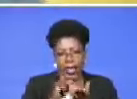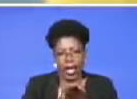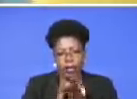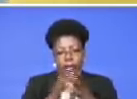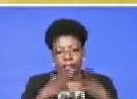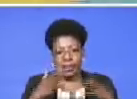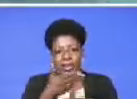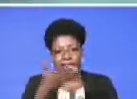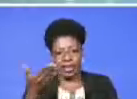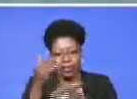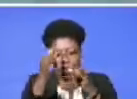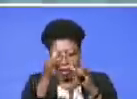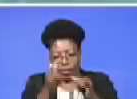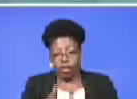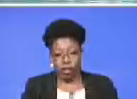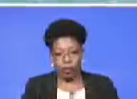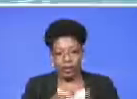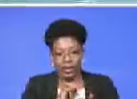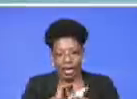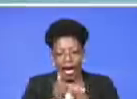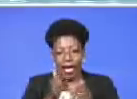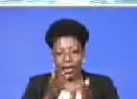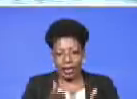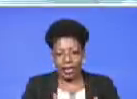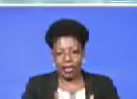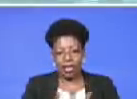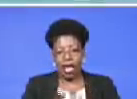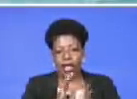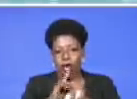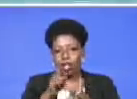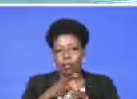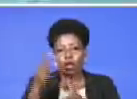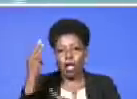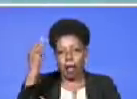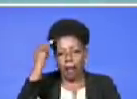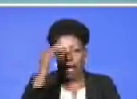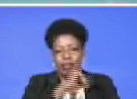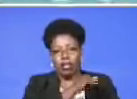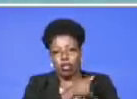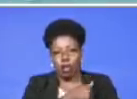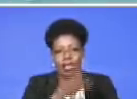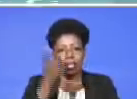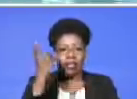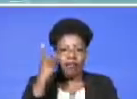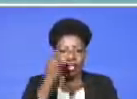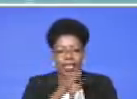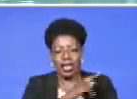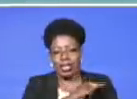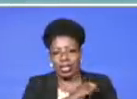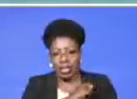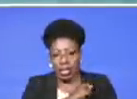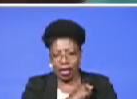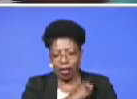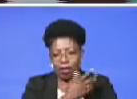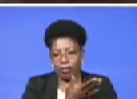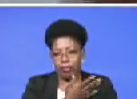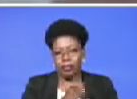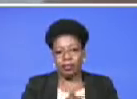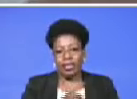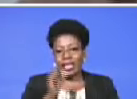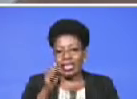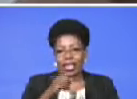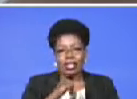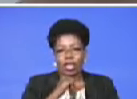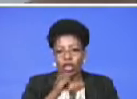from some of the individual athletes. Big performances from Marvin Johnson Jr., Isaac Bastian, Devontae Carey, just to name a few. Just tell me about the athletes. Yeah, they didn't